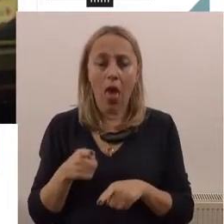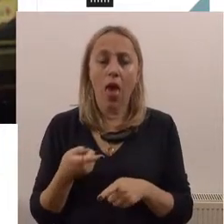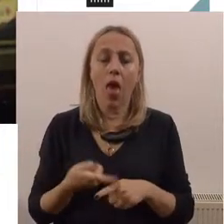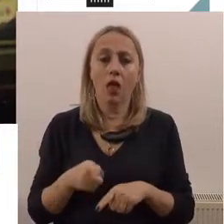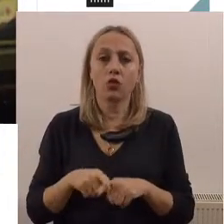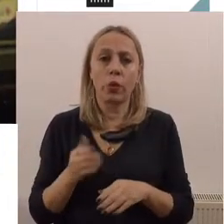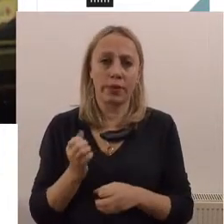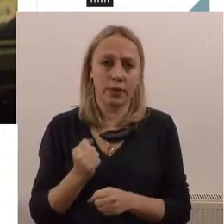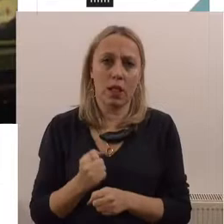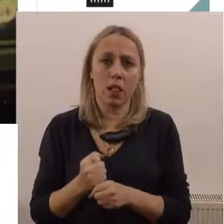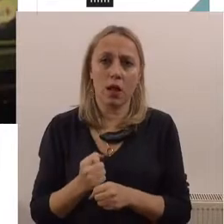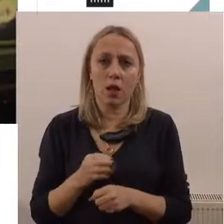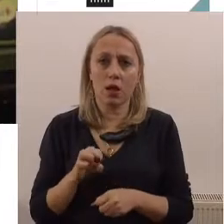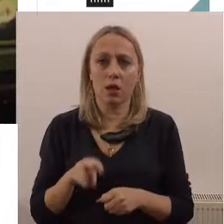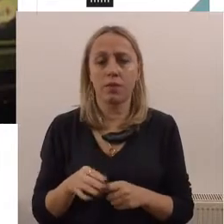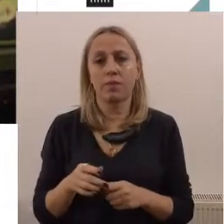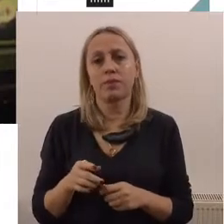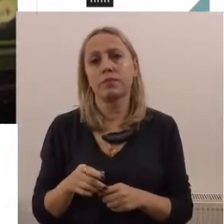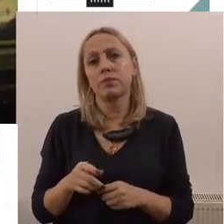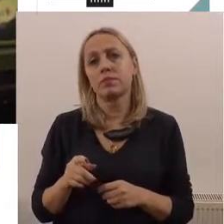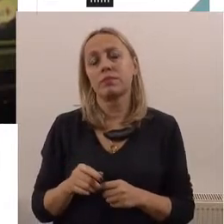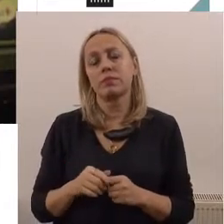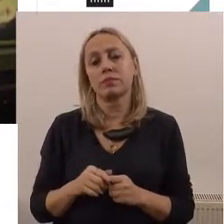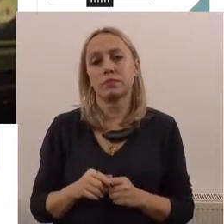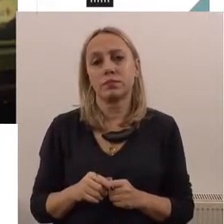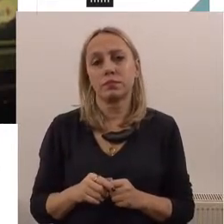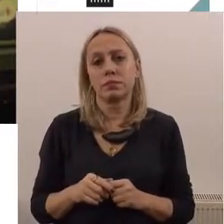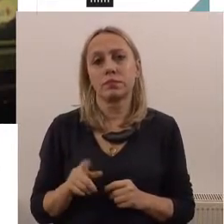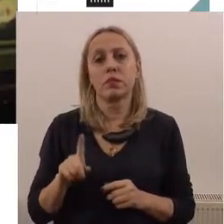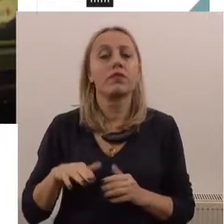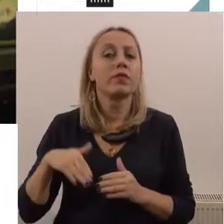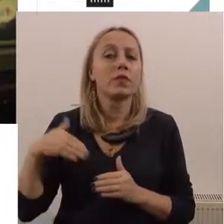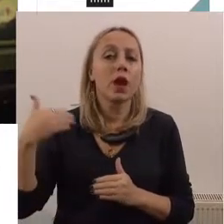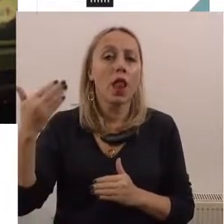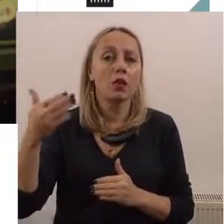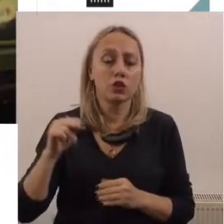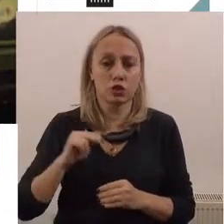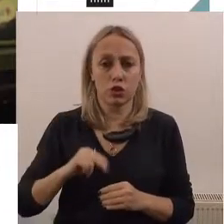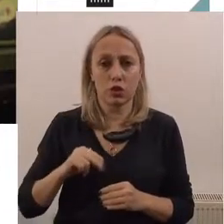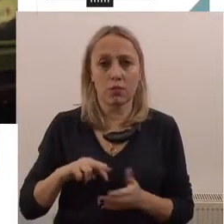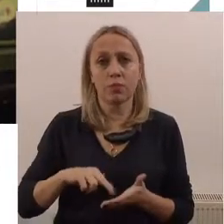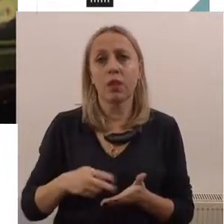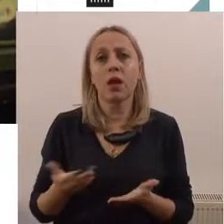working towards inclusive social programs, museum programs.